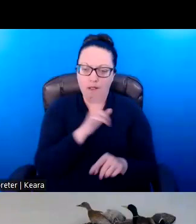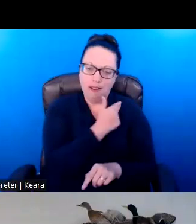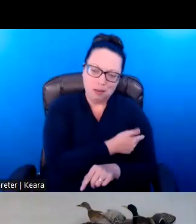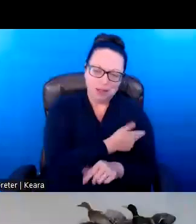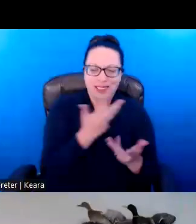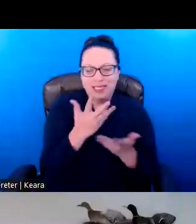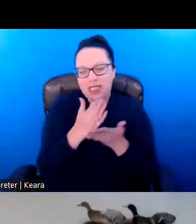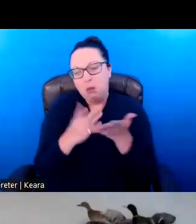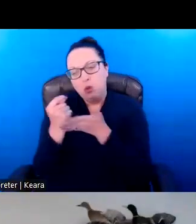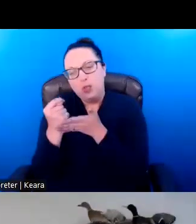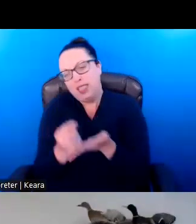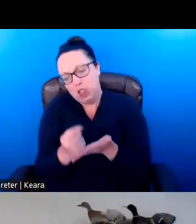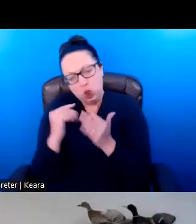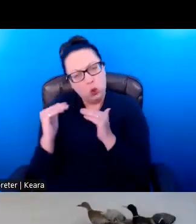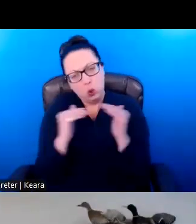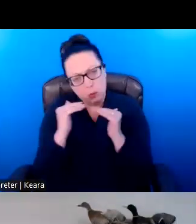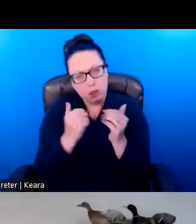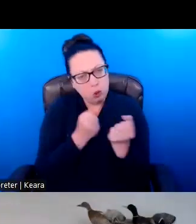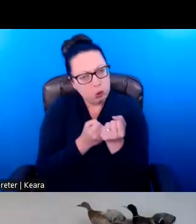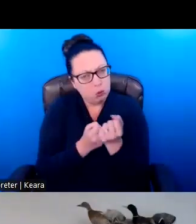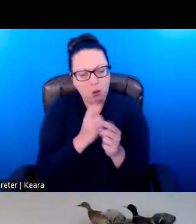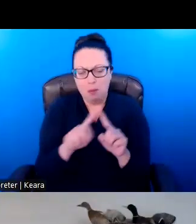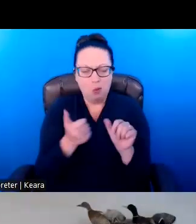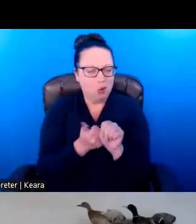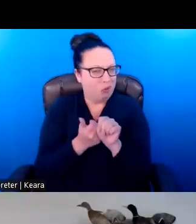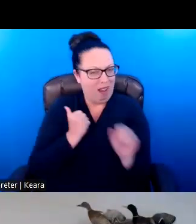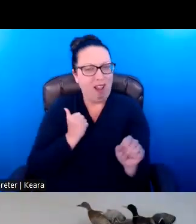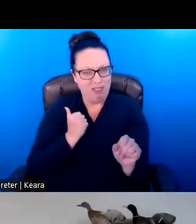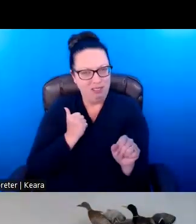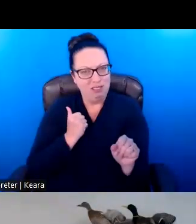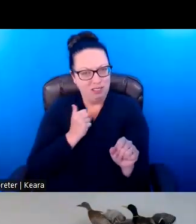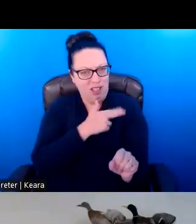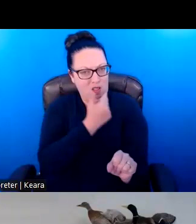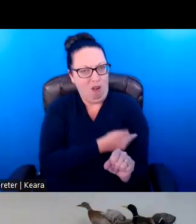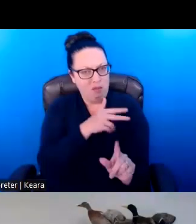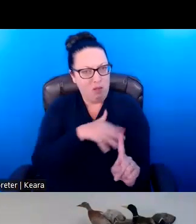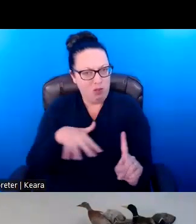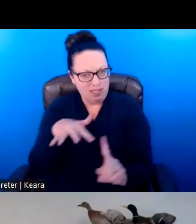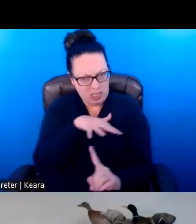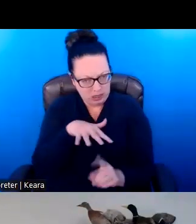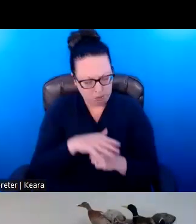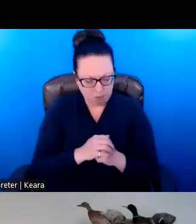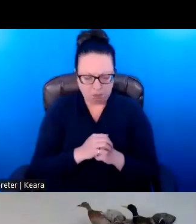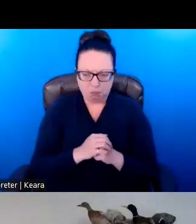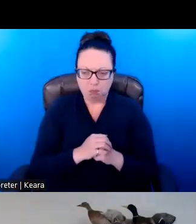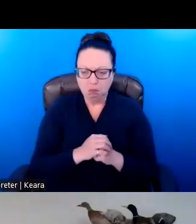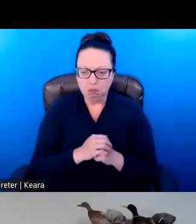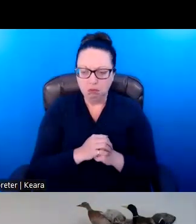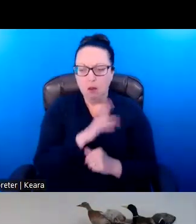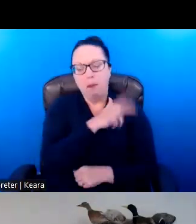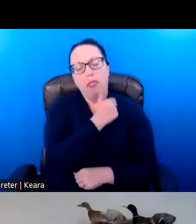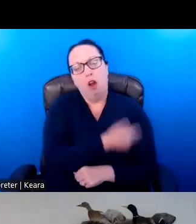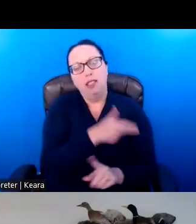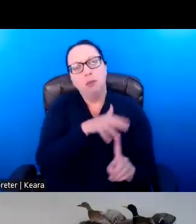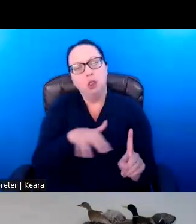but it's lagging behind in the hospital setting, that's for sure. The hospital setting is what I was going to jump